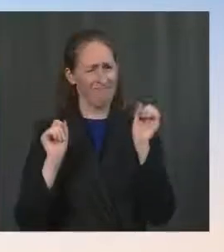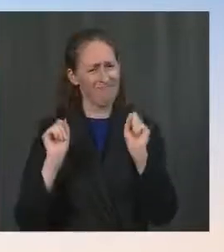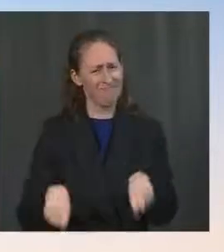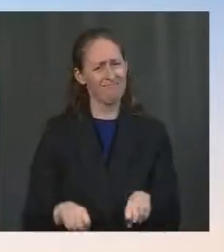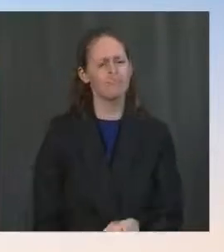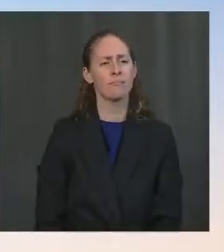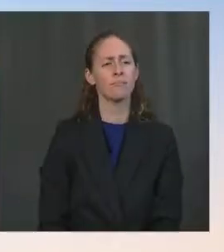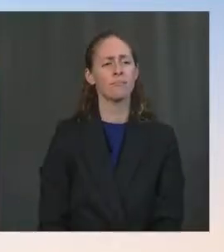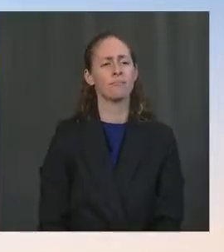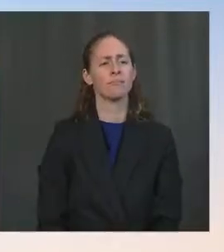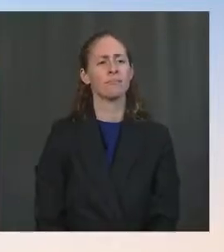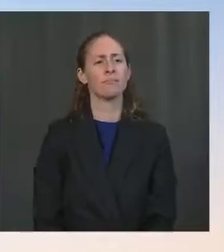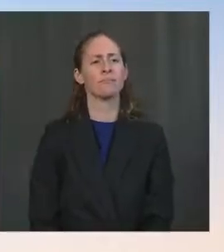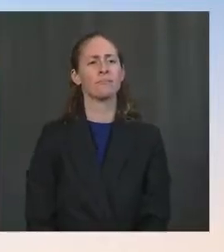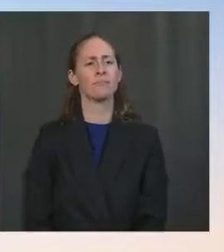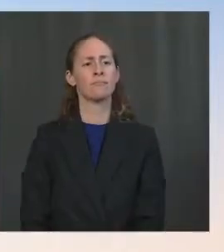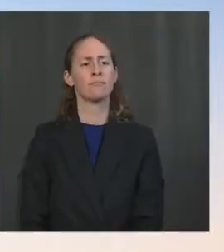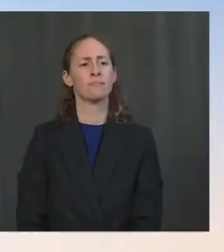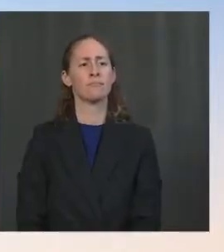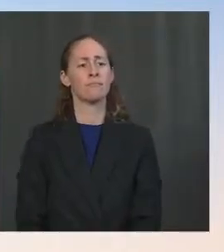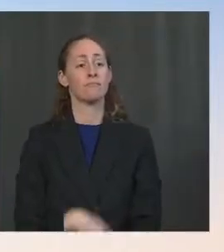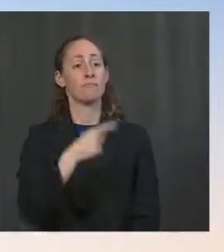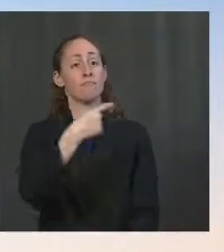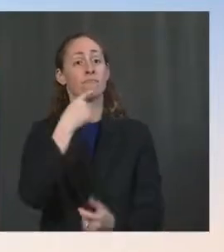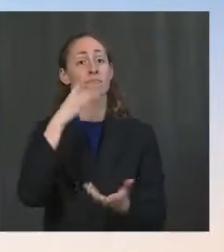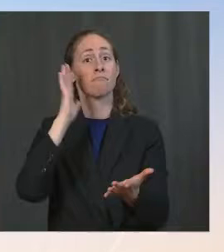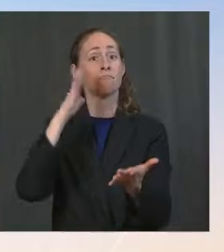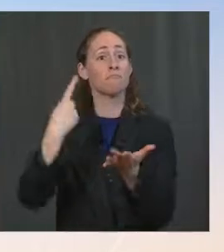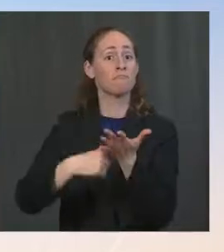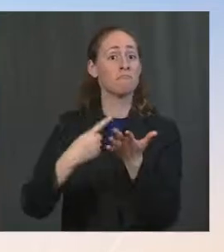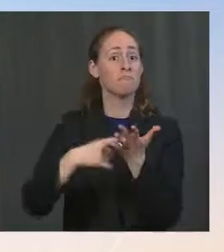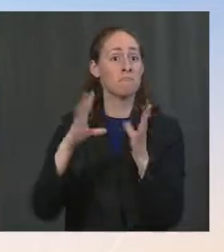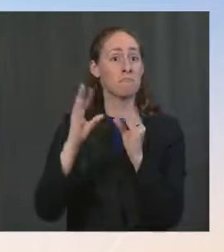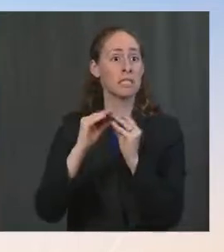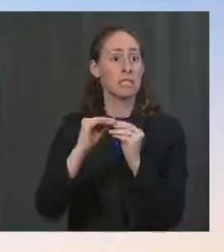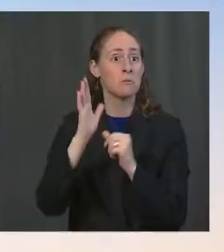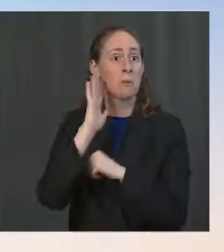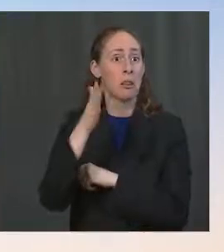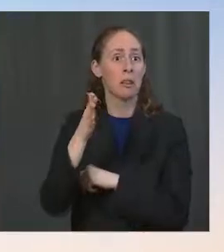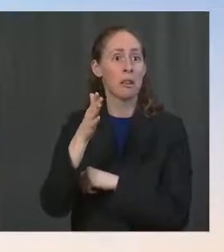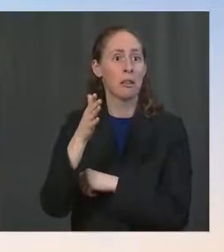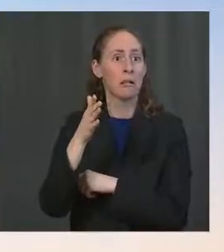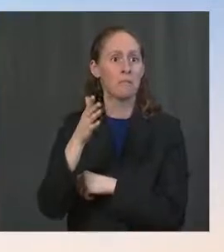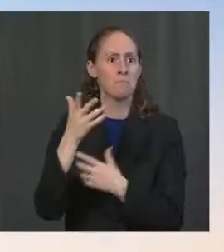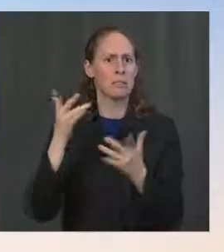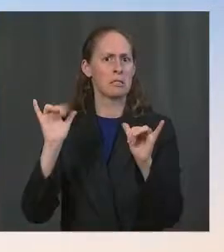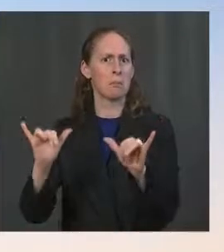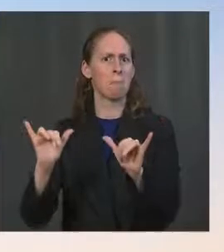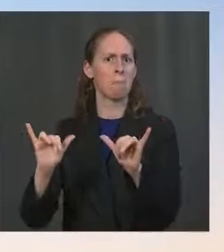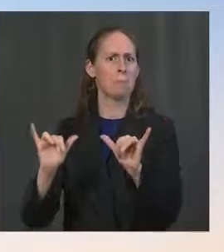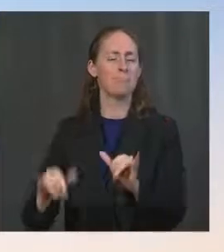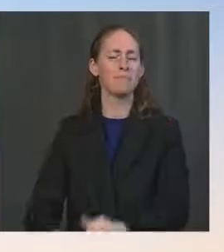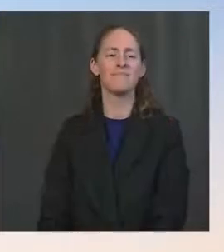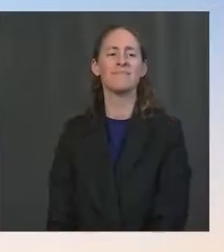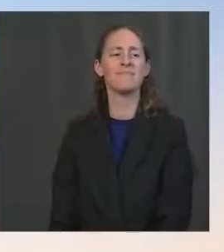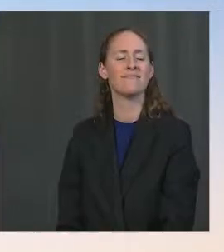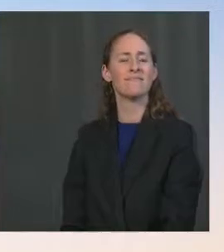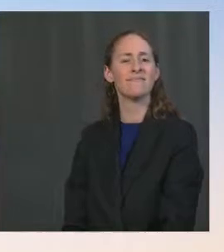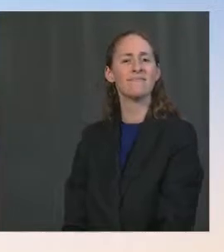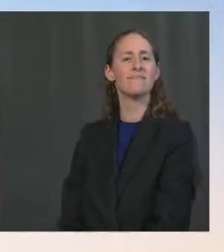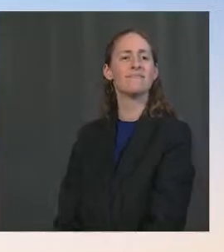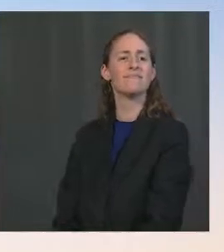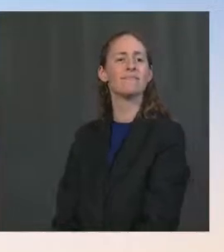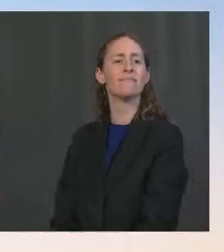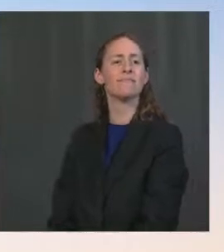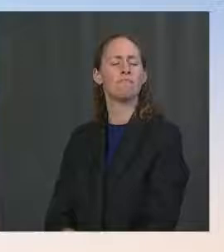were planning to raise it. We'll see, but that has not changed. On abortion, some activists today have noted